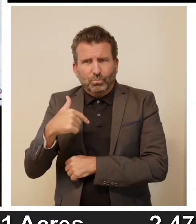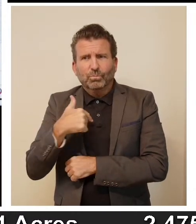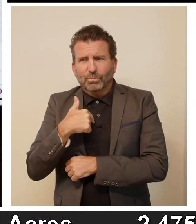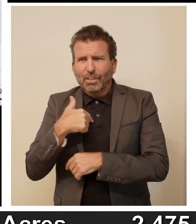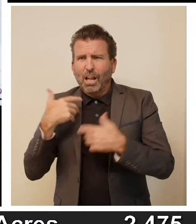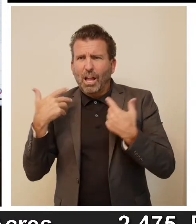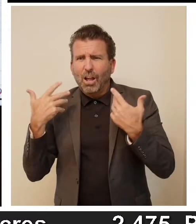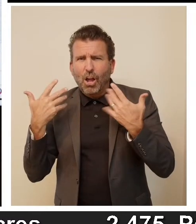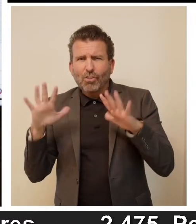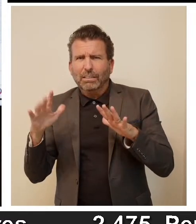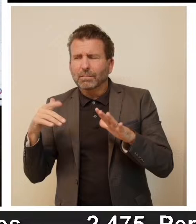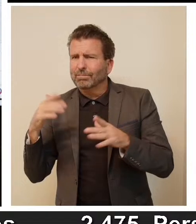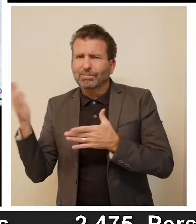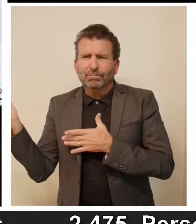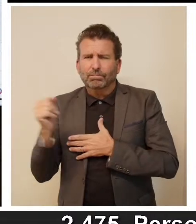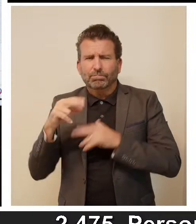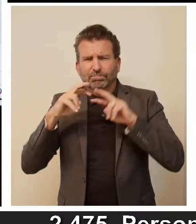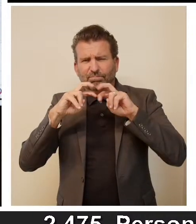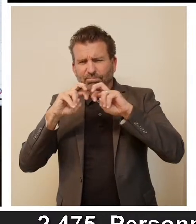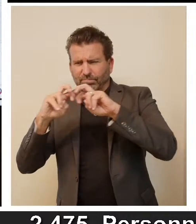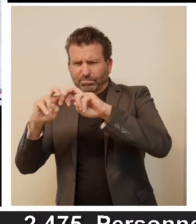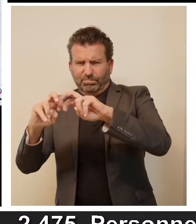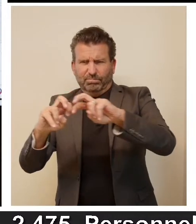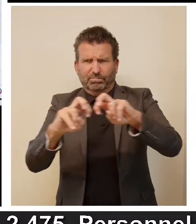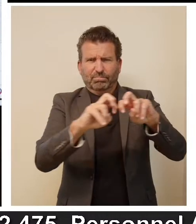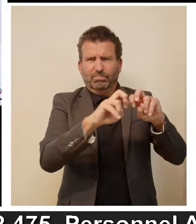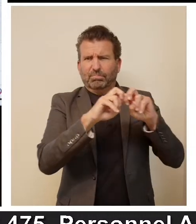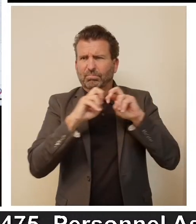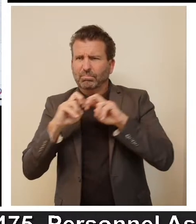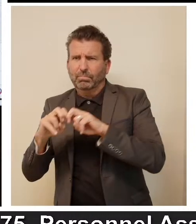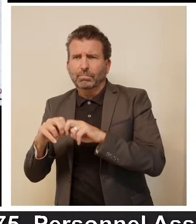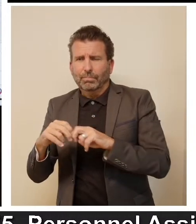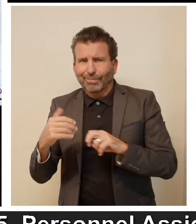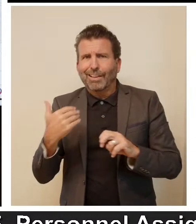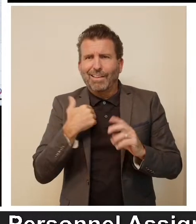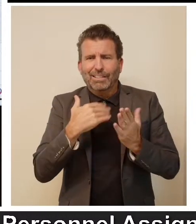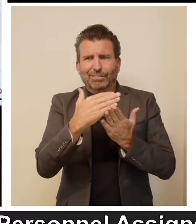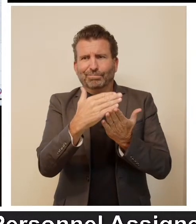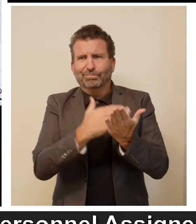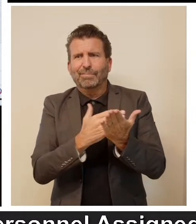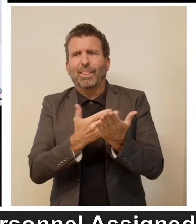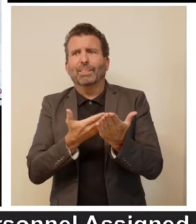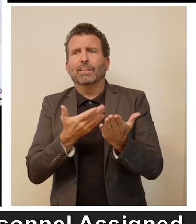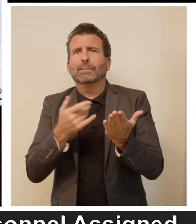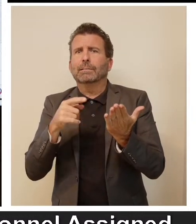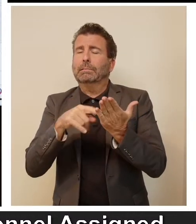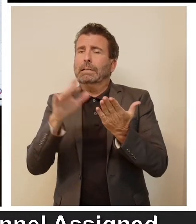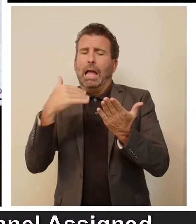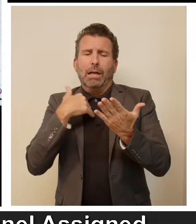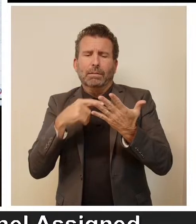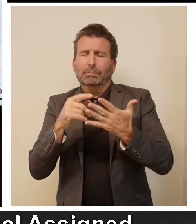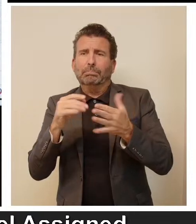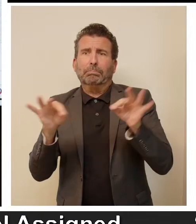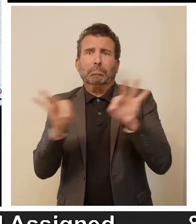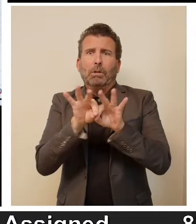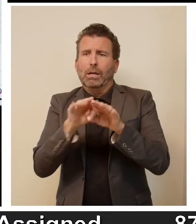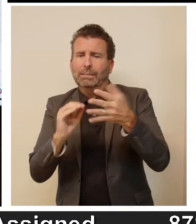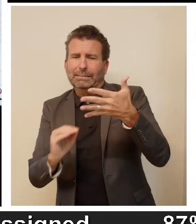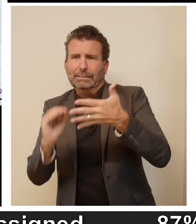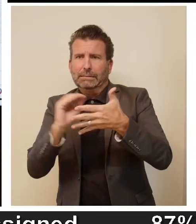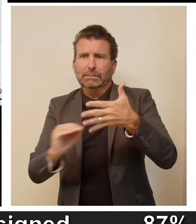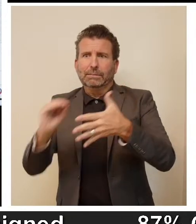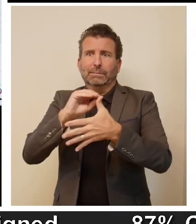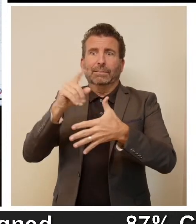evacuation area is ready for reopening. Urban search and rescue operations need to be completed. Road